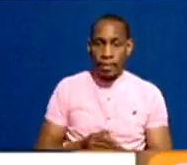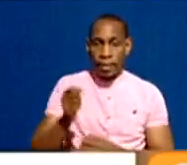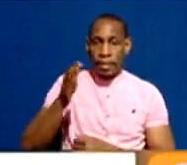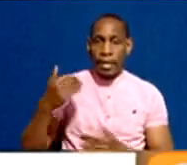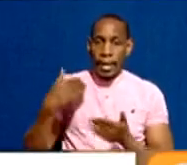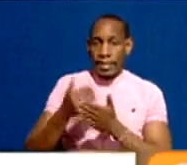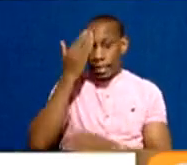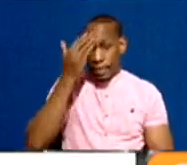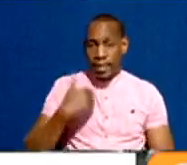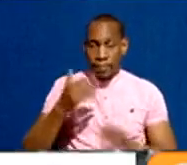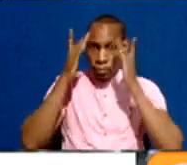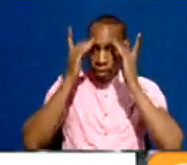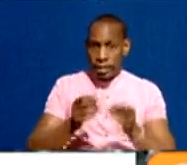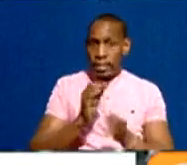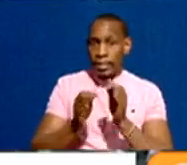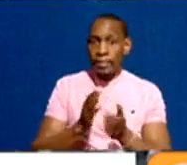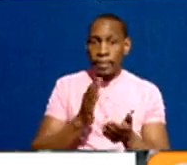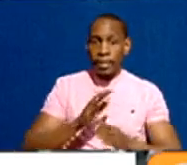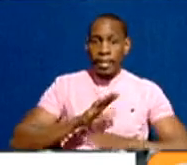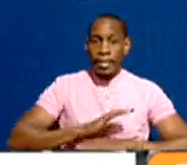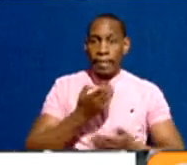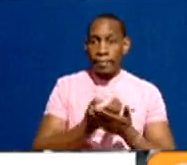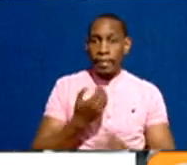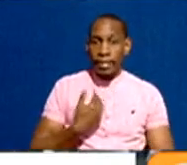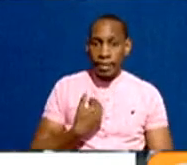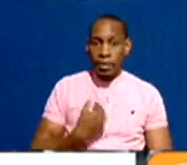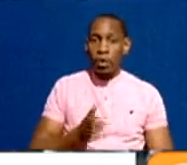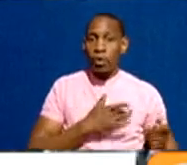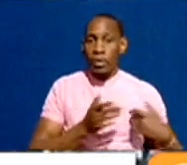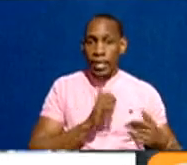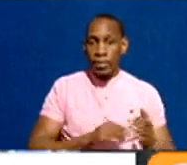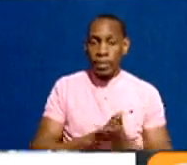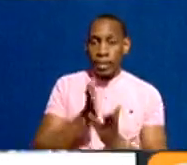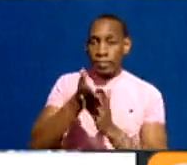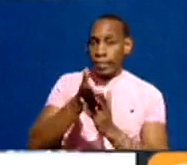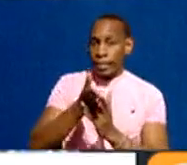have until Monday to determine whether there was sufficient evidence with respect to the